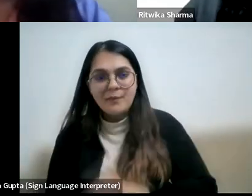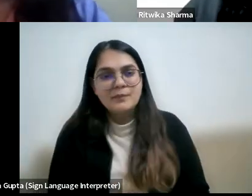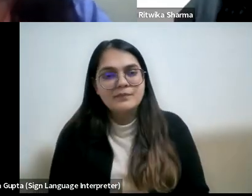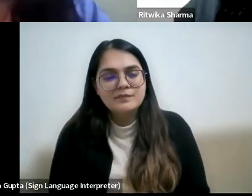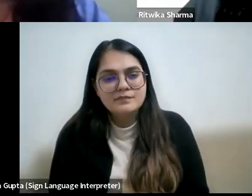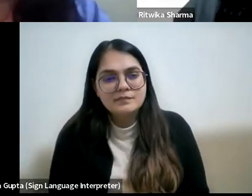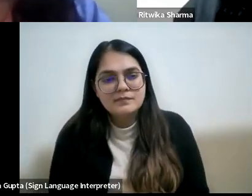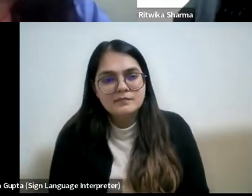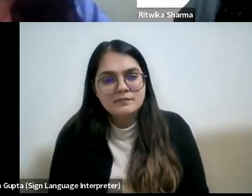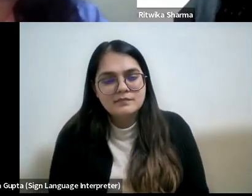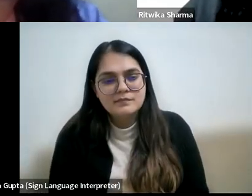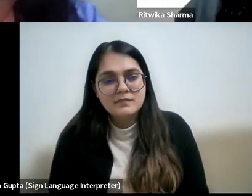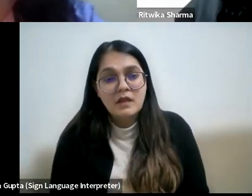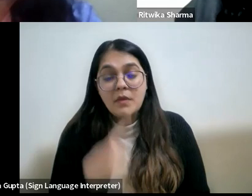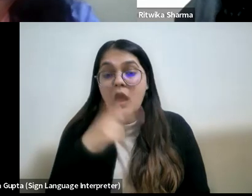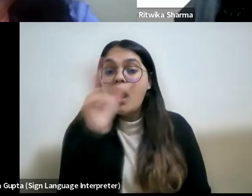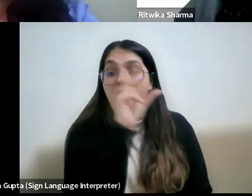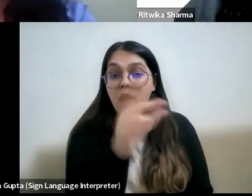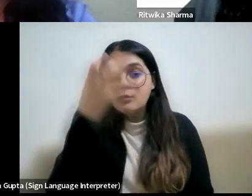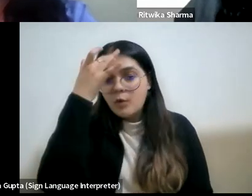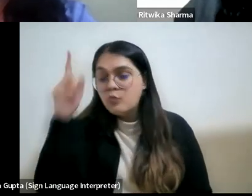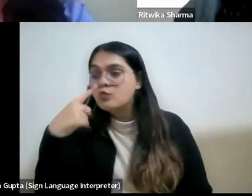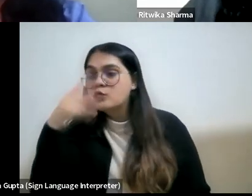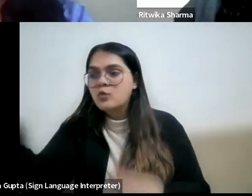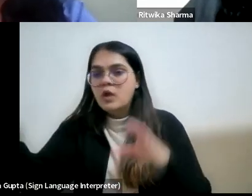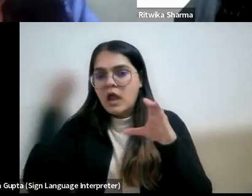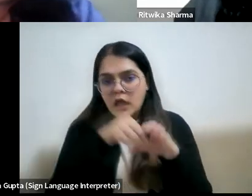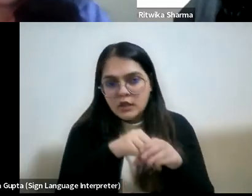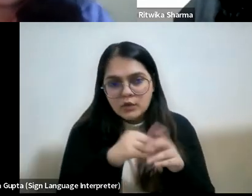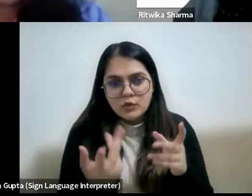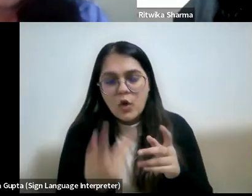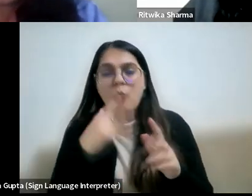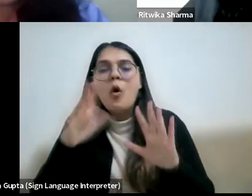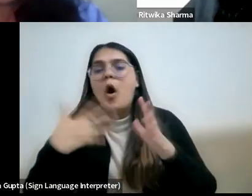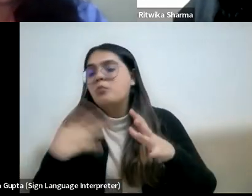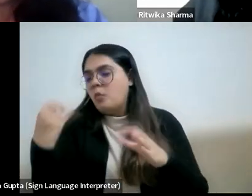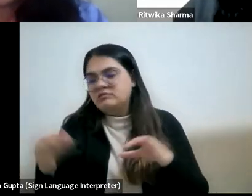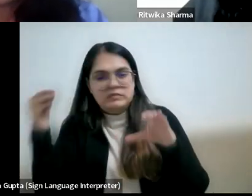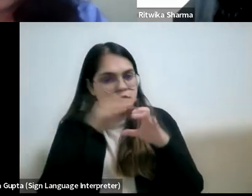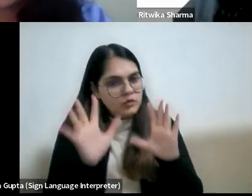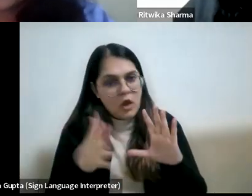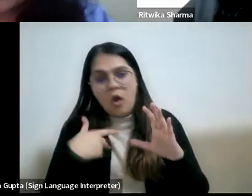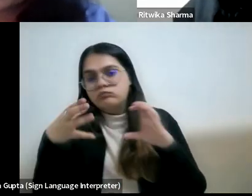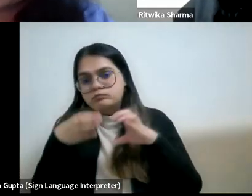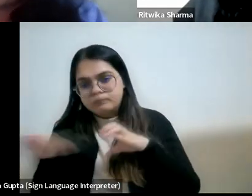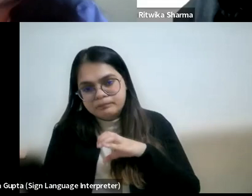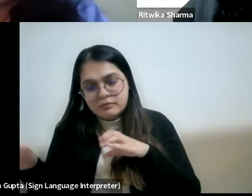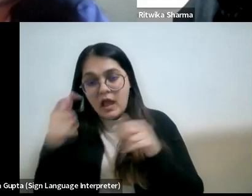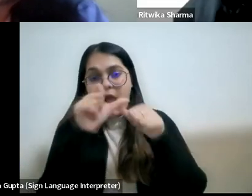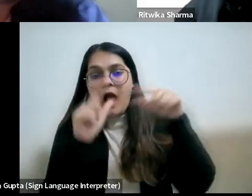very problem of including religion or excluding them, like the Act has